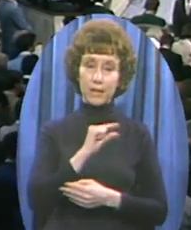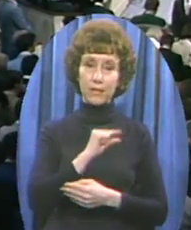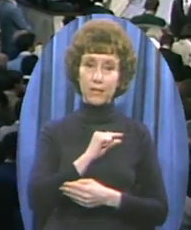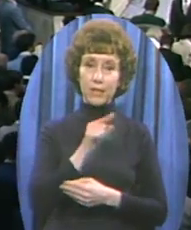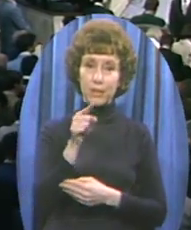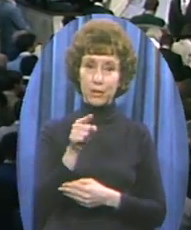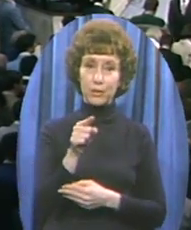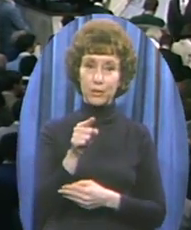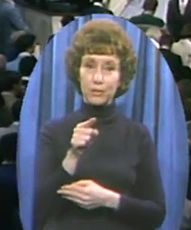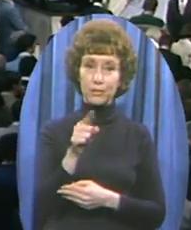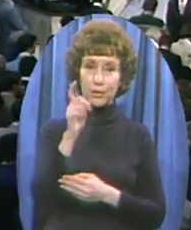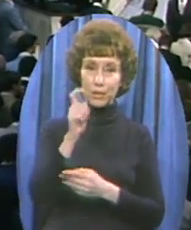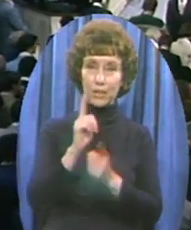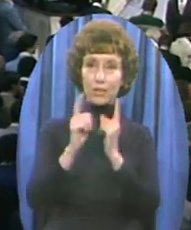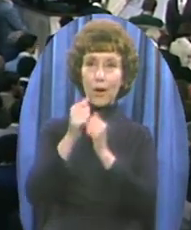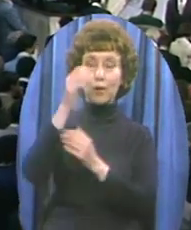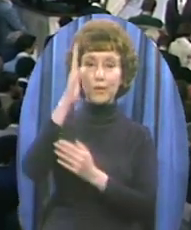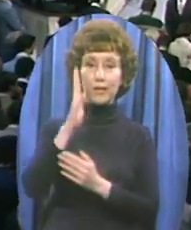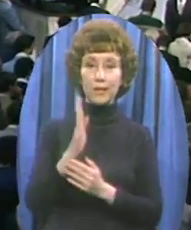Just step out and come.